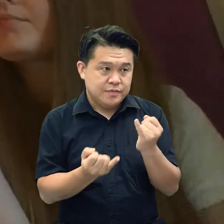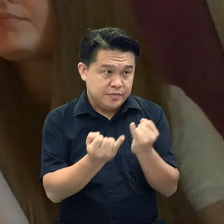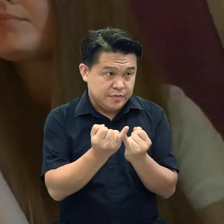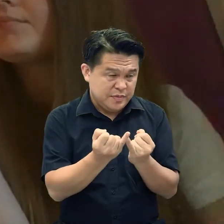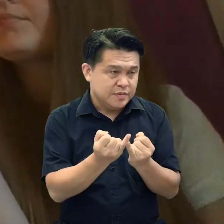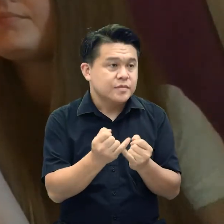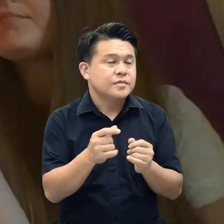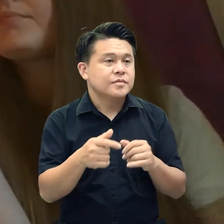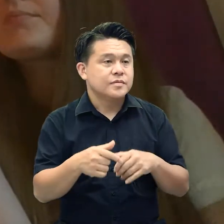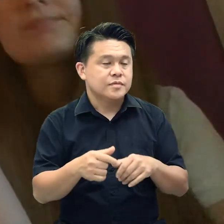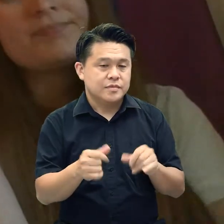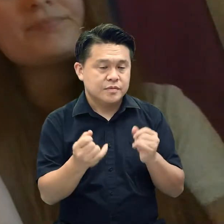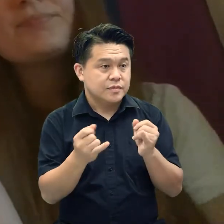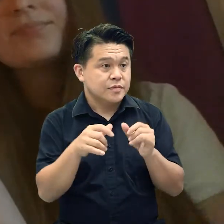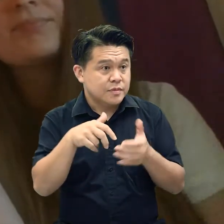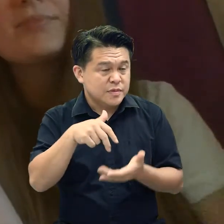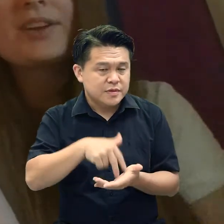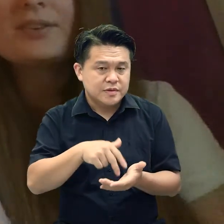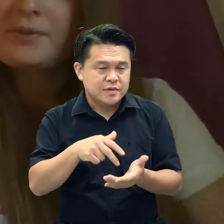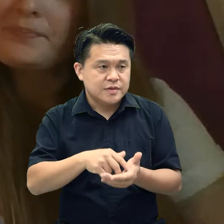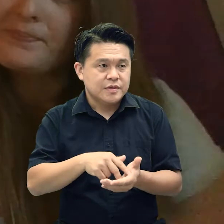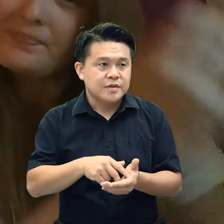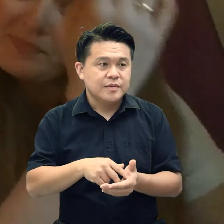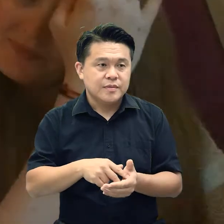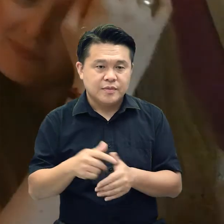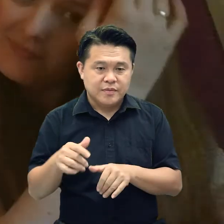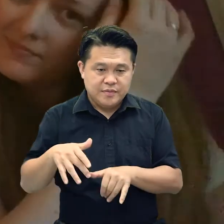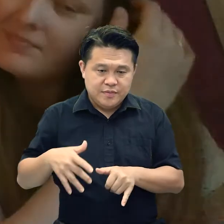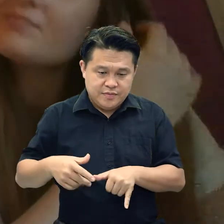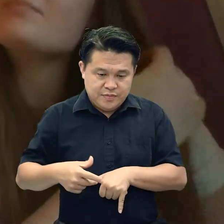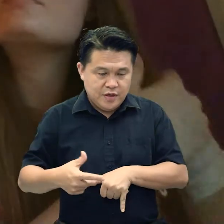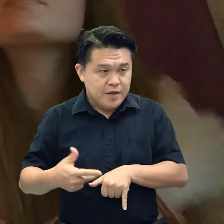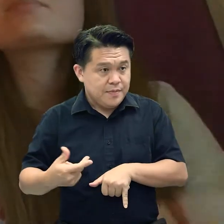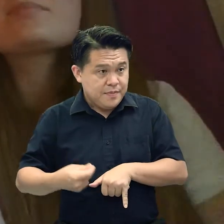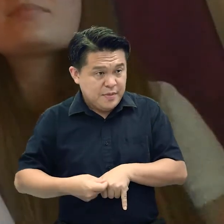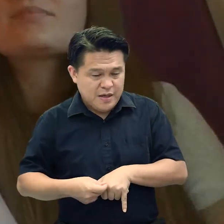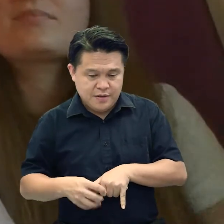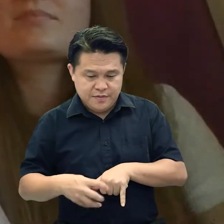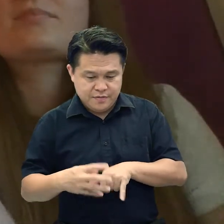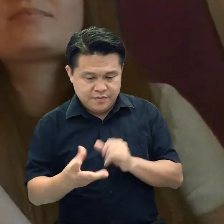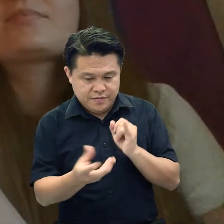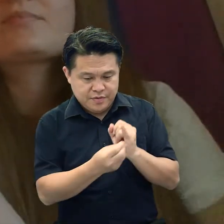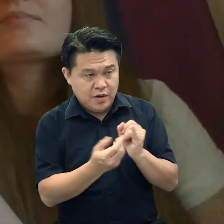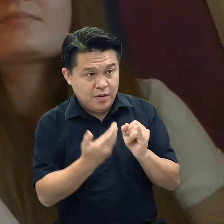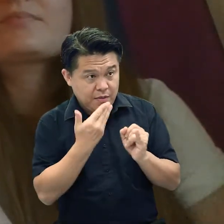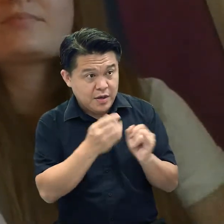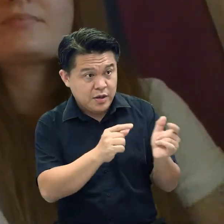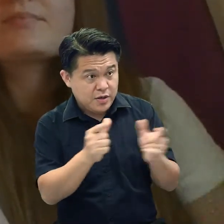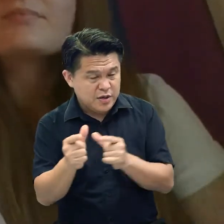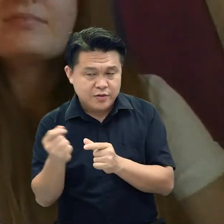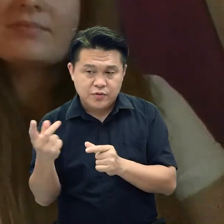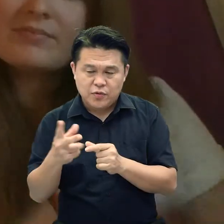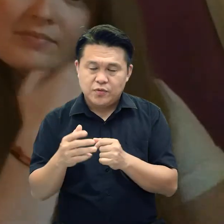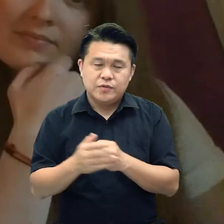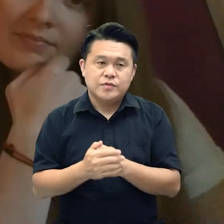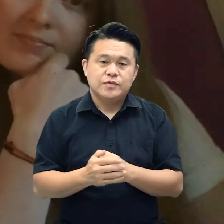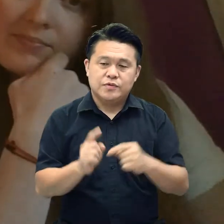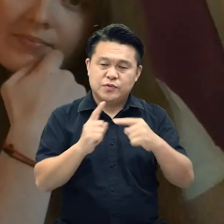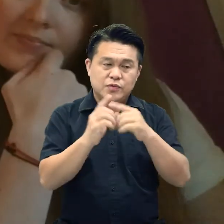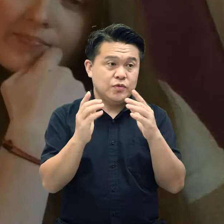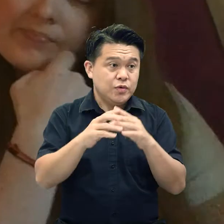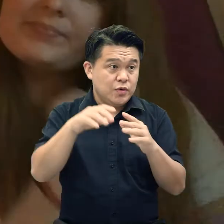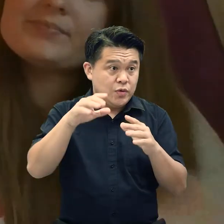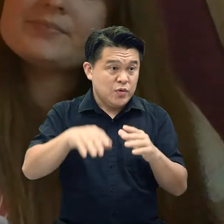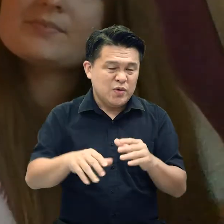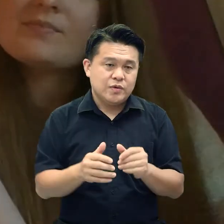of Sweden, they actually bless people to get married, even though they are same-sex couples